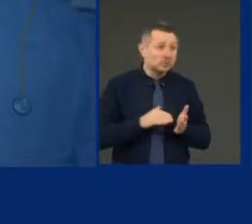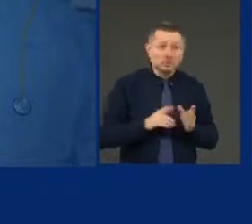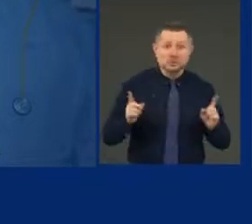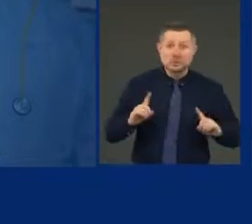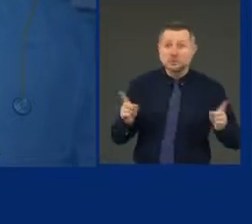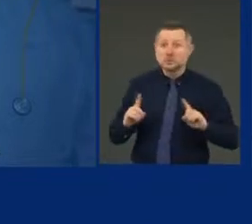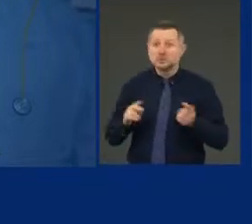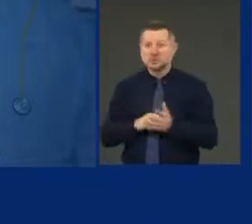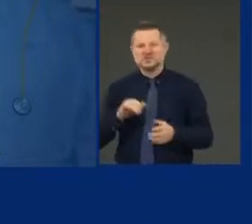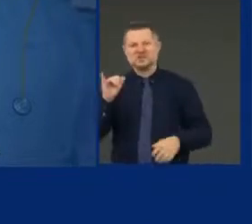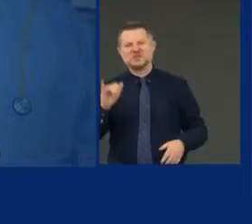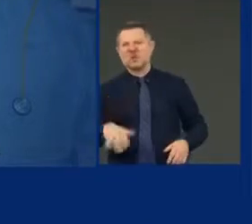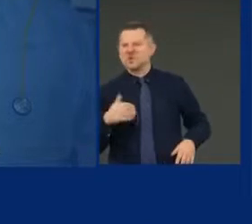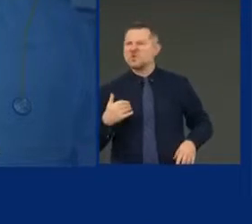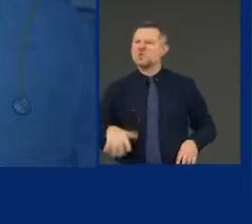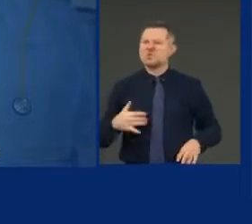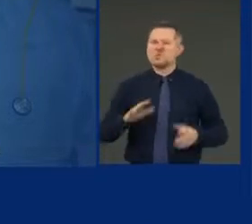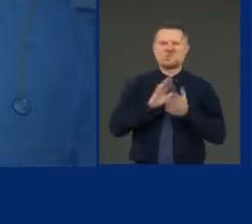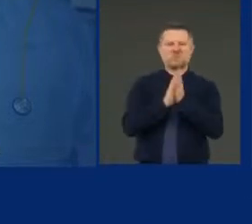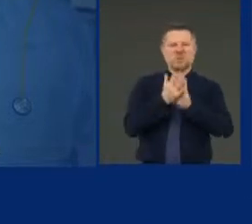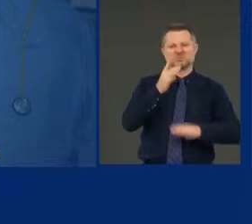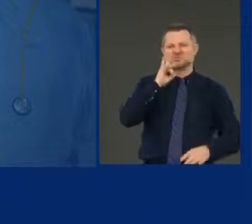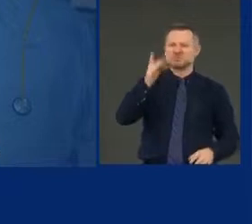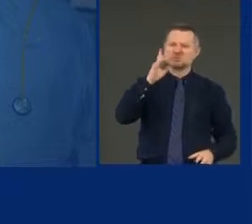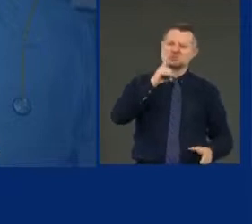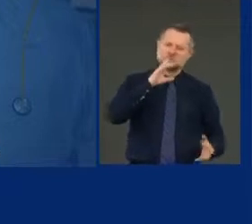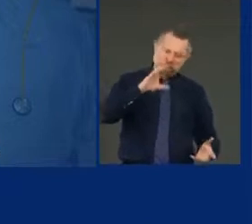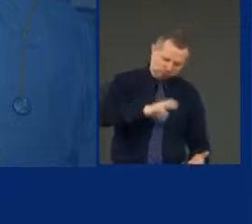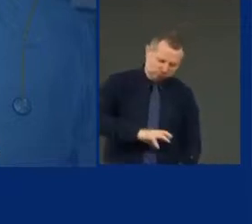crisis. You want to talk about pain.